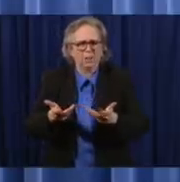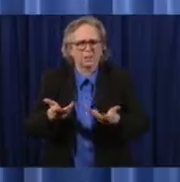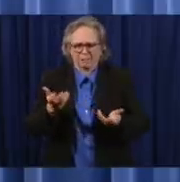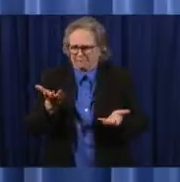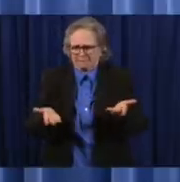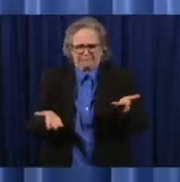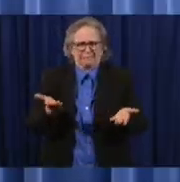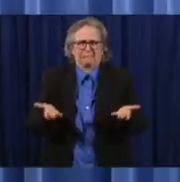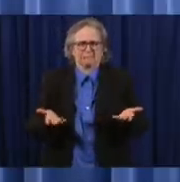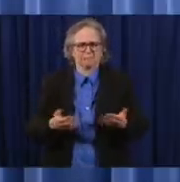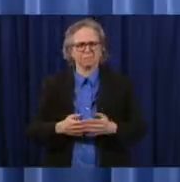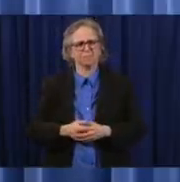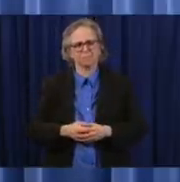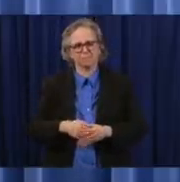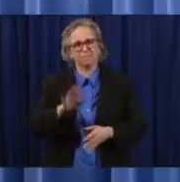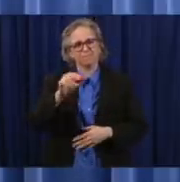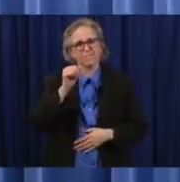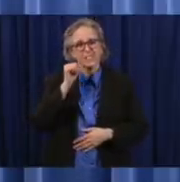particular challenge